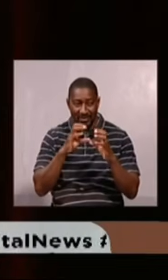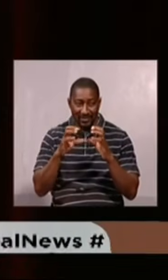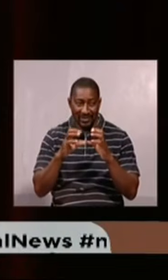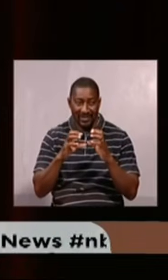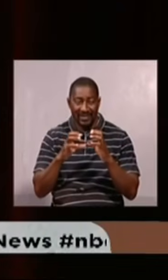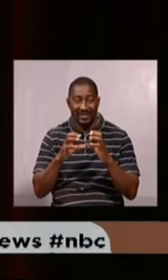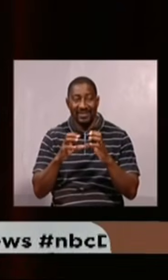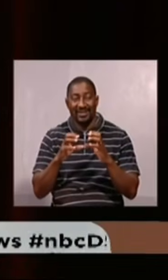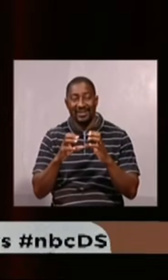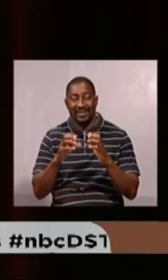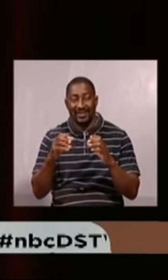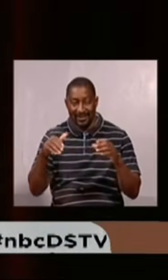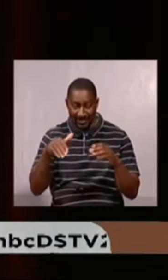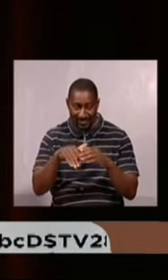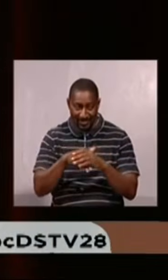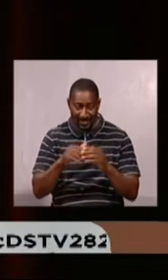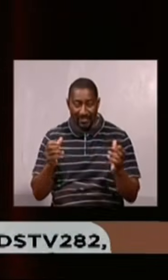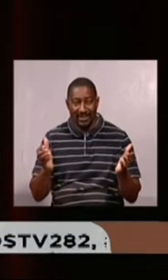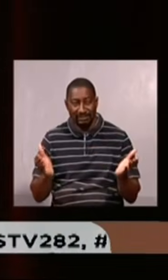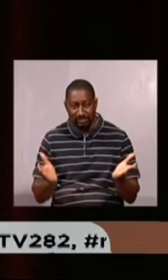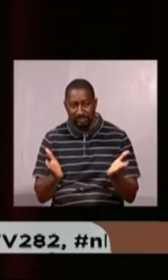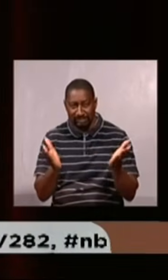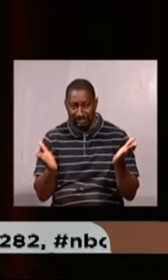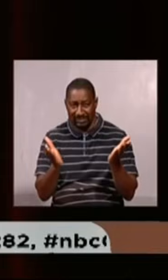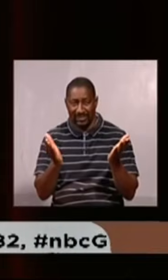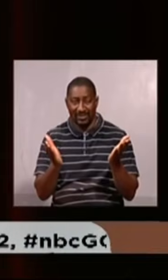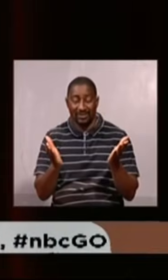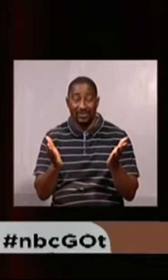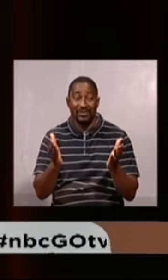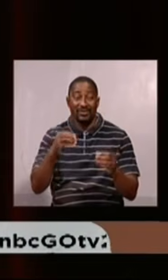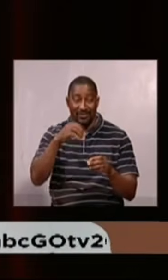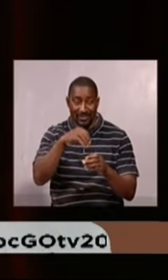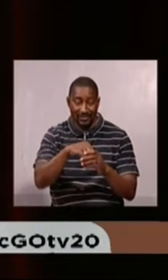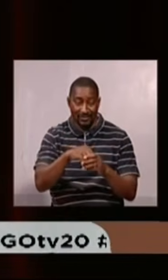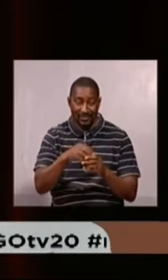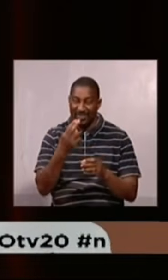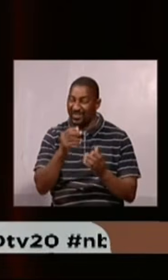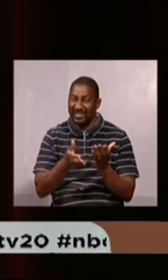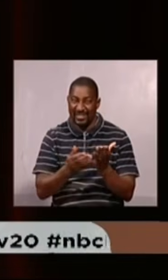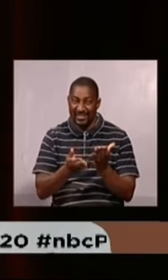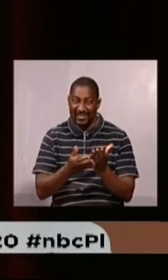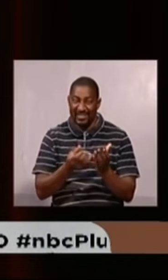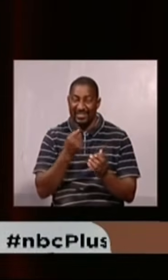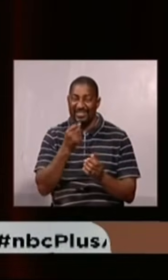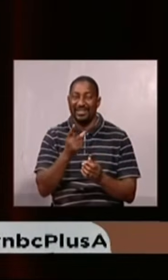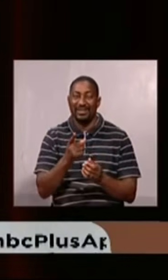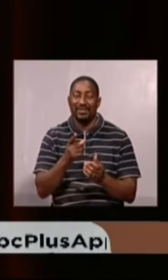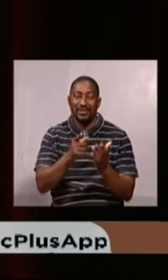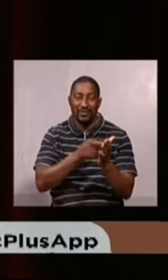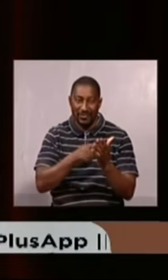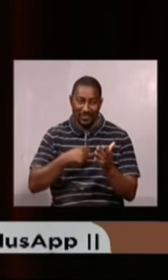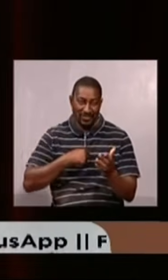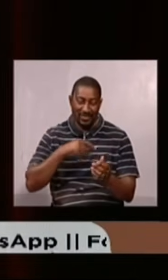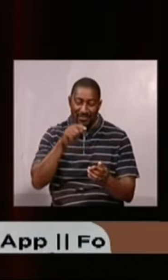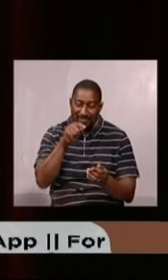stakeholder relations campaign to really buy in votes. It's not easy just to influence someone by saying, vote for me, click there.